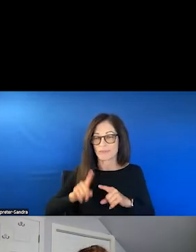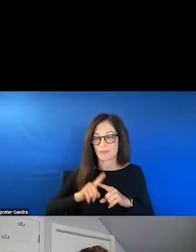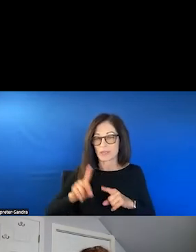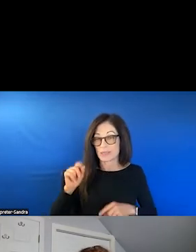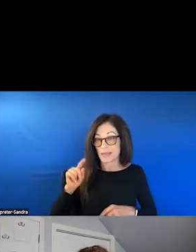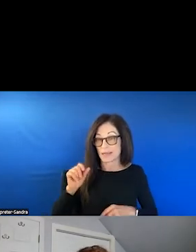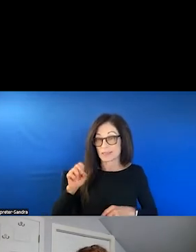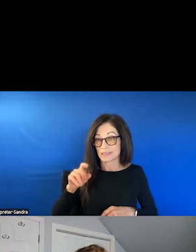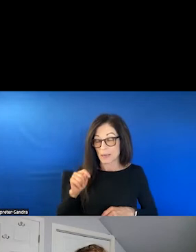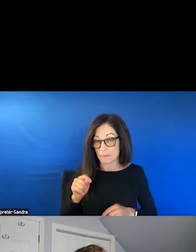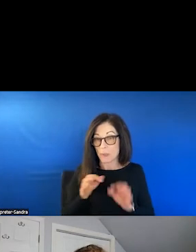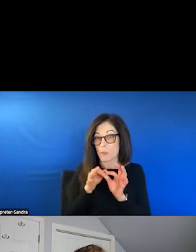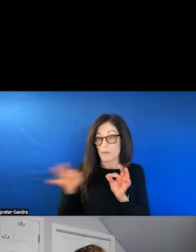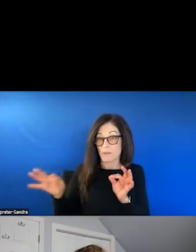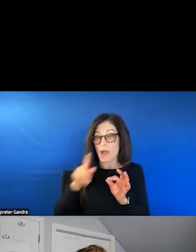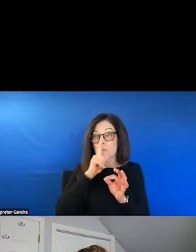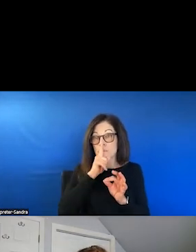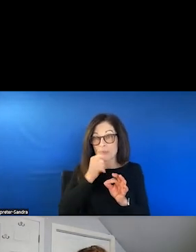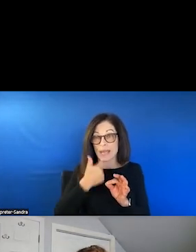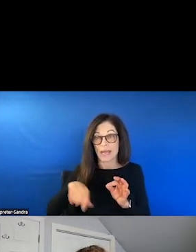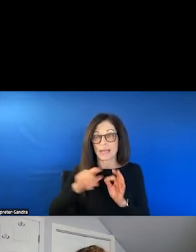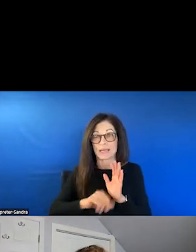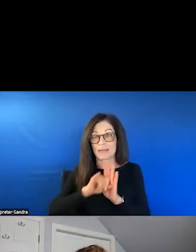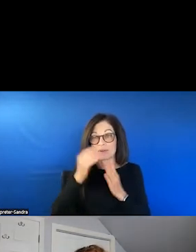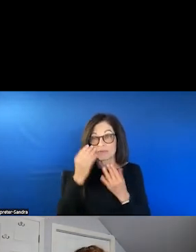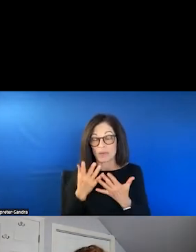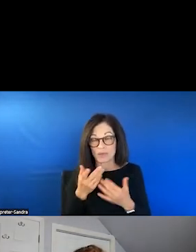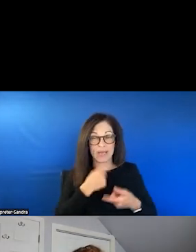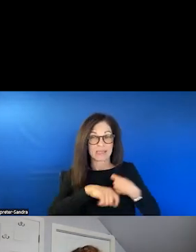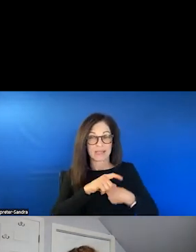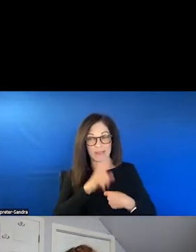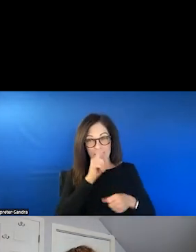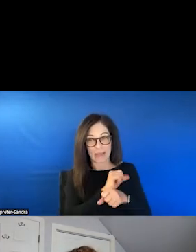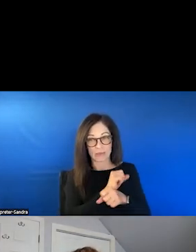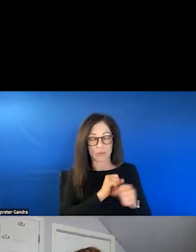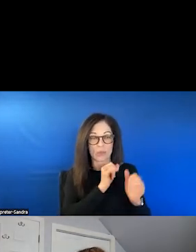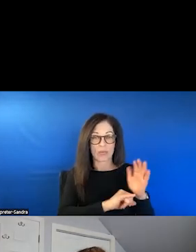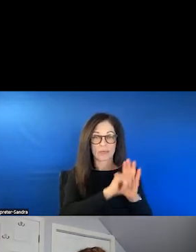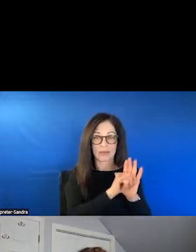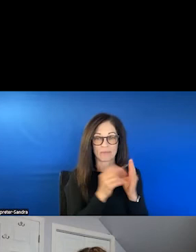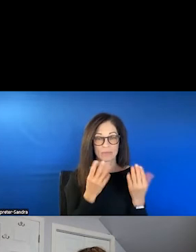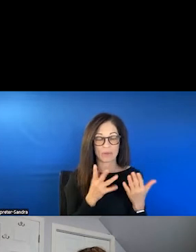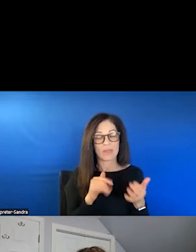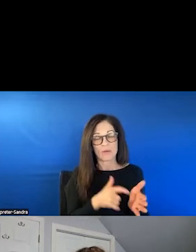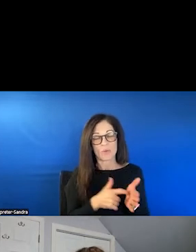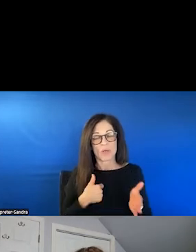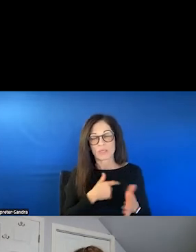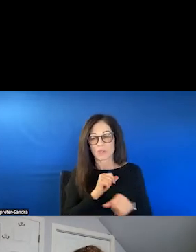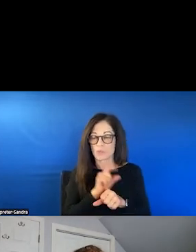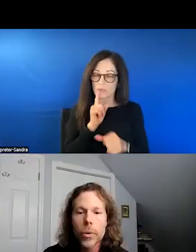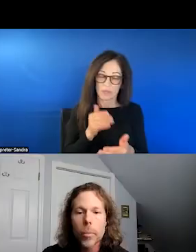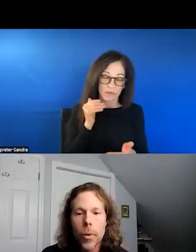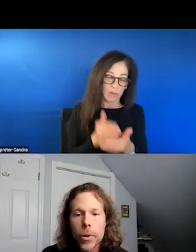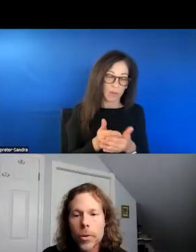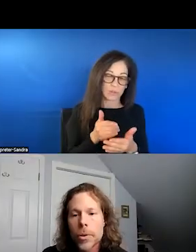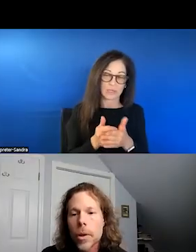that doesn't contain any identifiers rather than the actual identified information. It requires us to work very closely